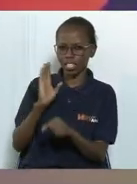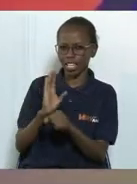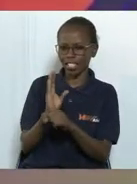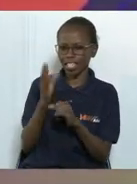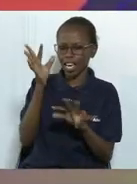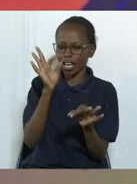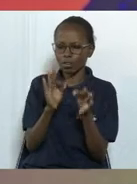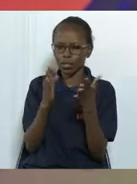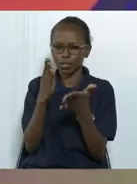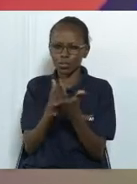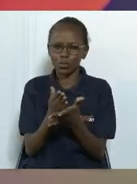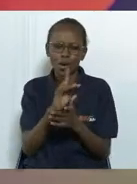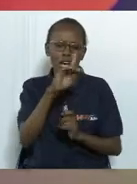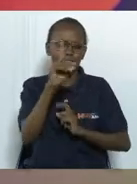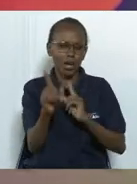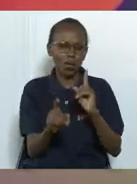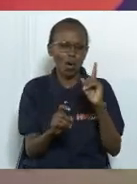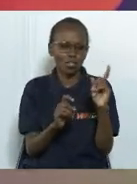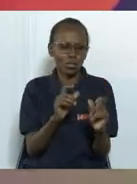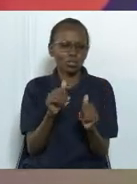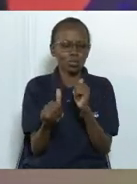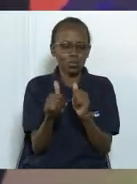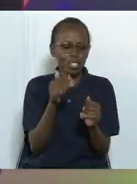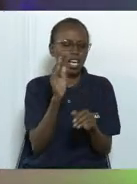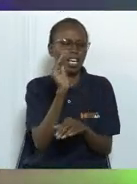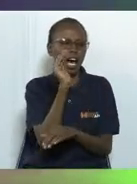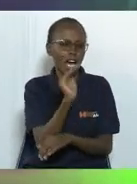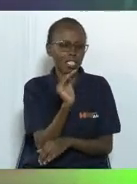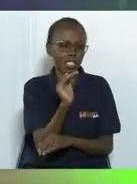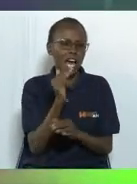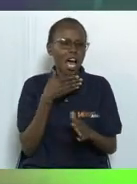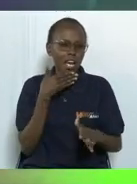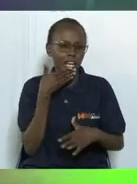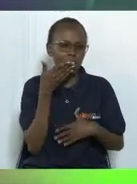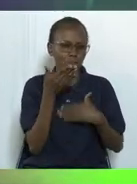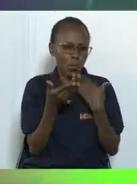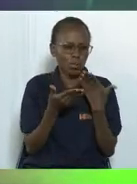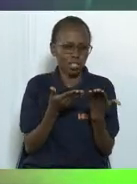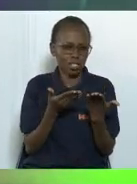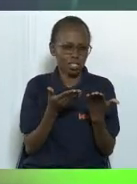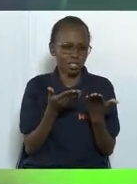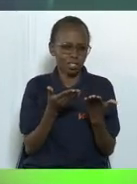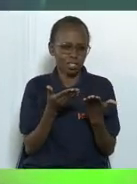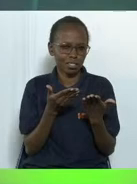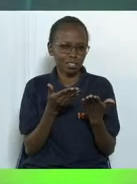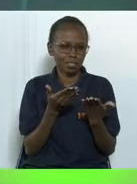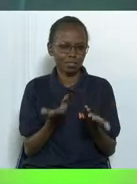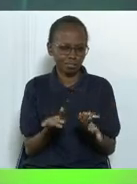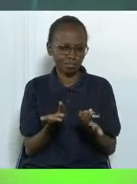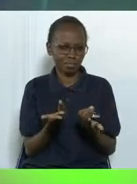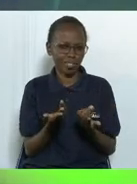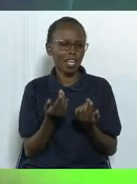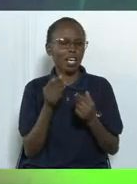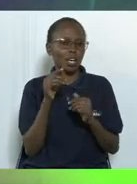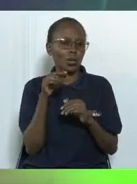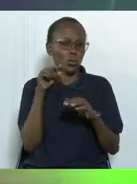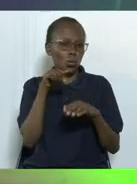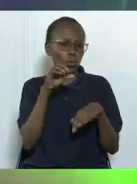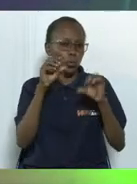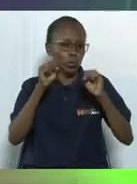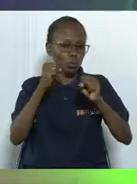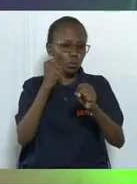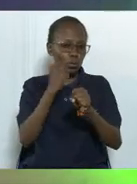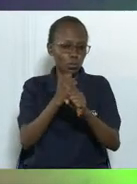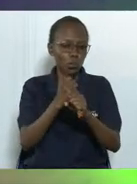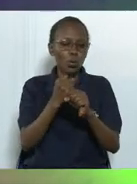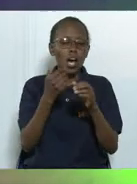whether it's true, those questions that were asked and responded to. We do well to do so, so that we can have